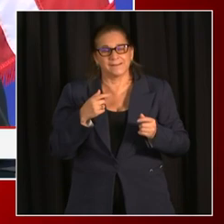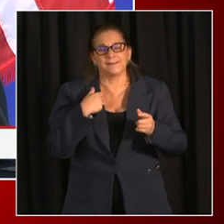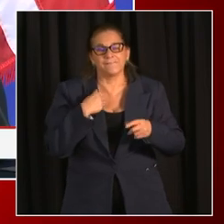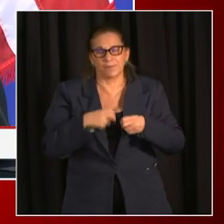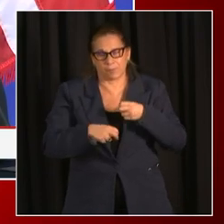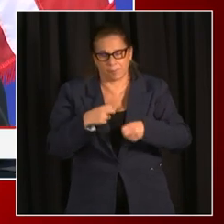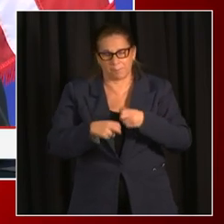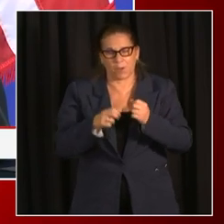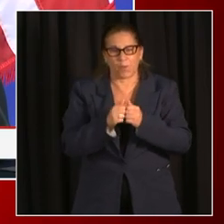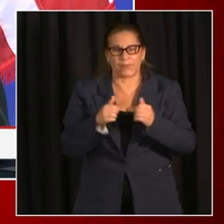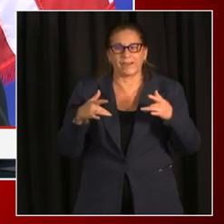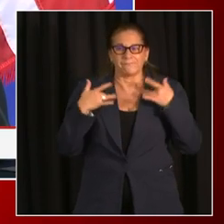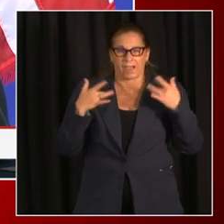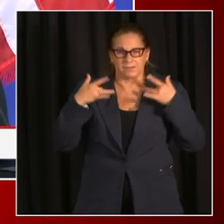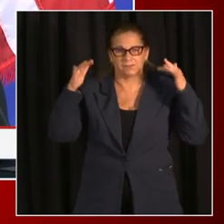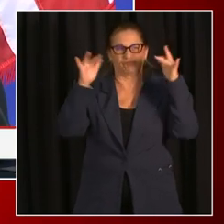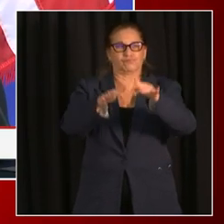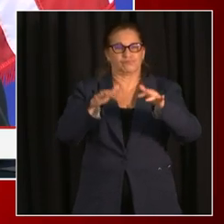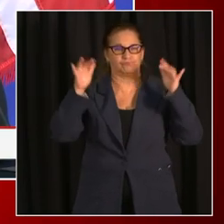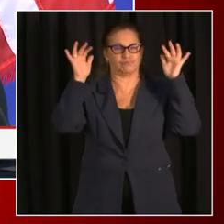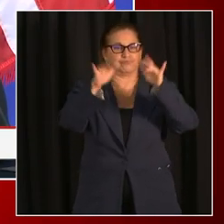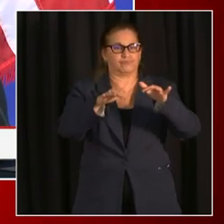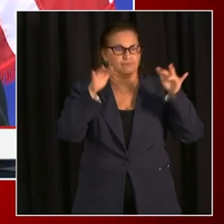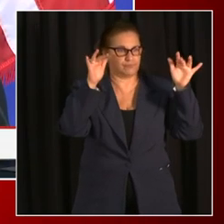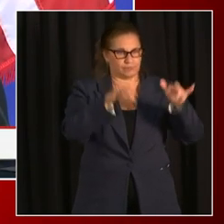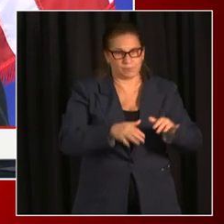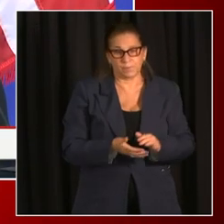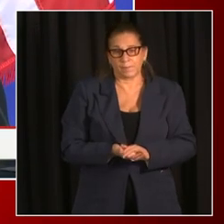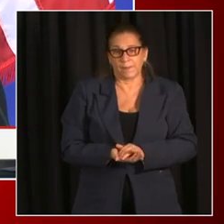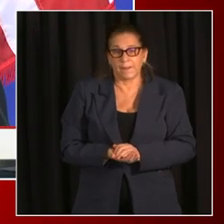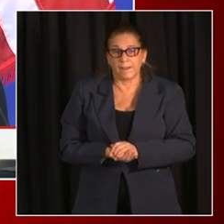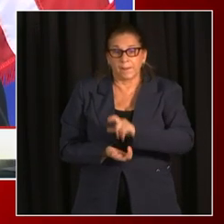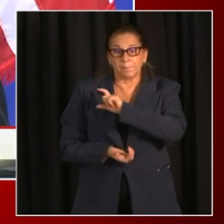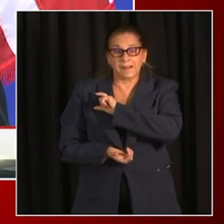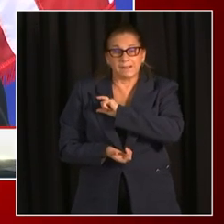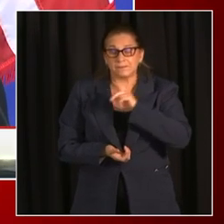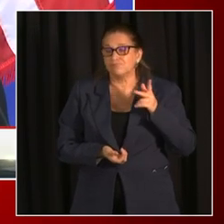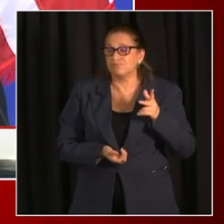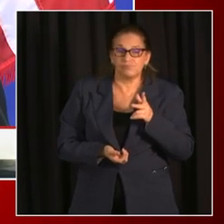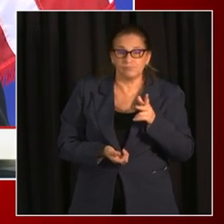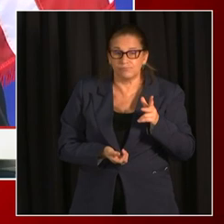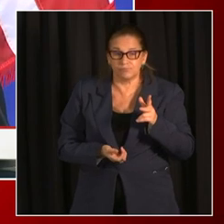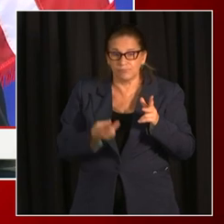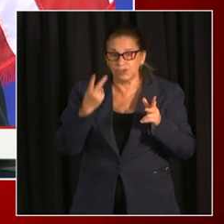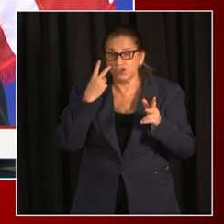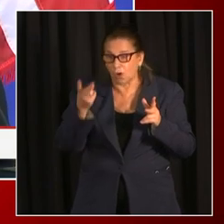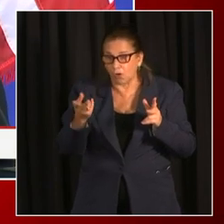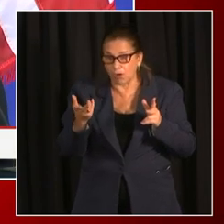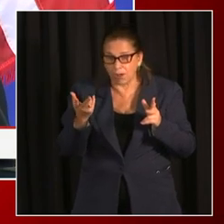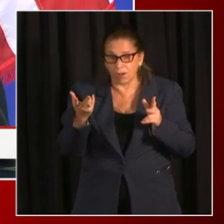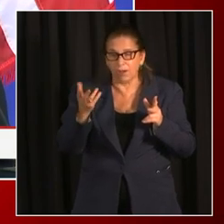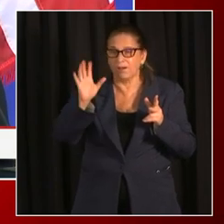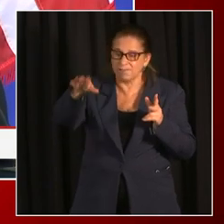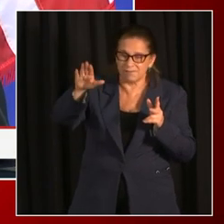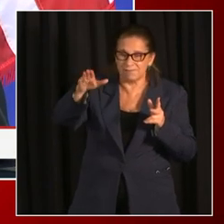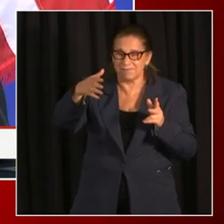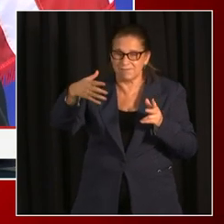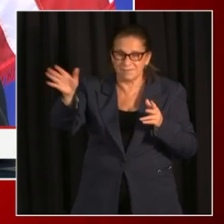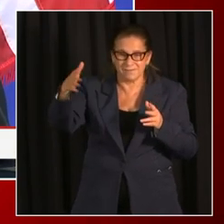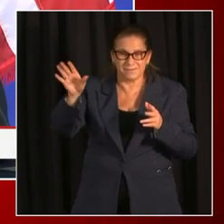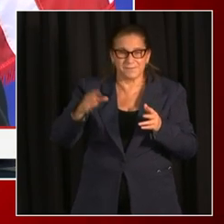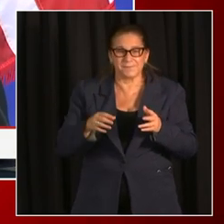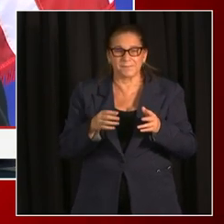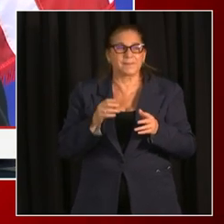hopefully we wouldn't know about them because a police officer rolled on the scene. That's possible. But the